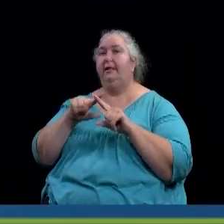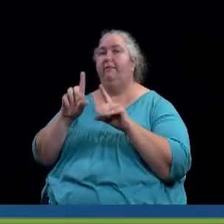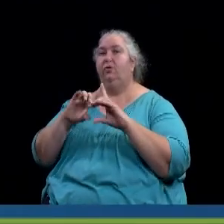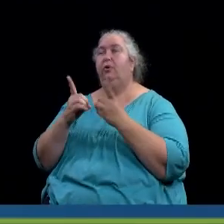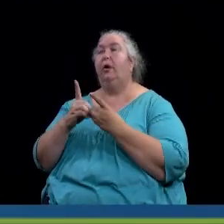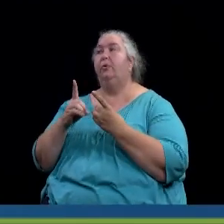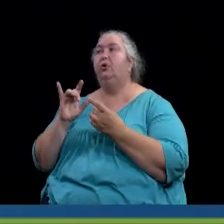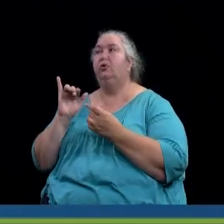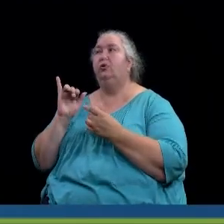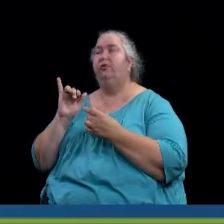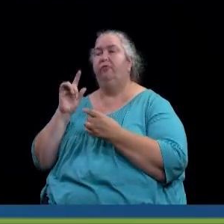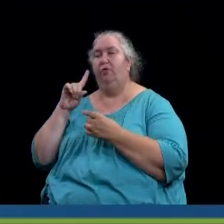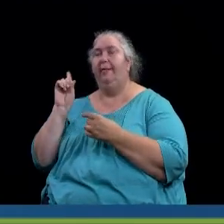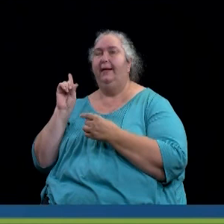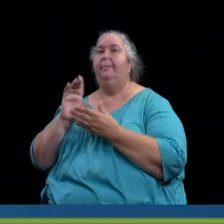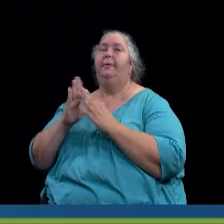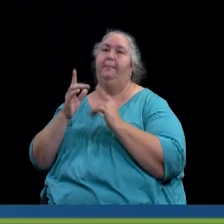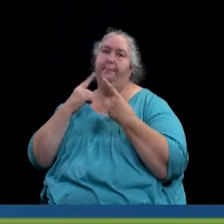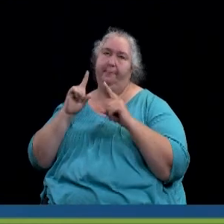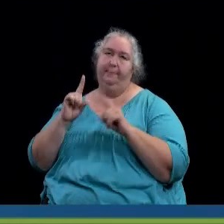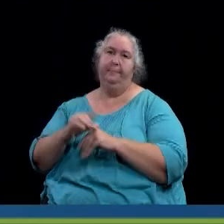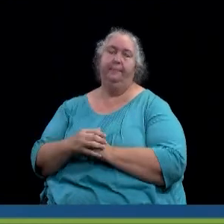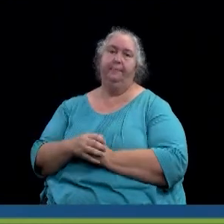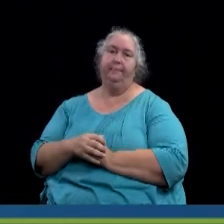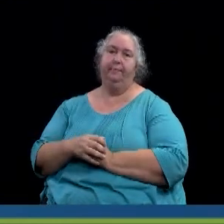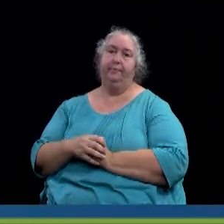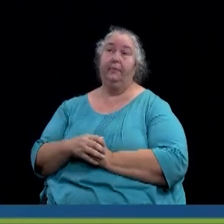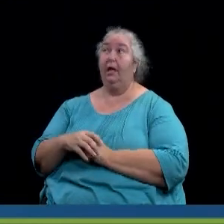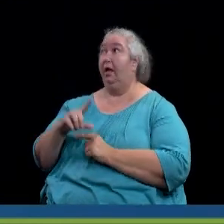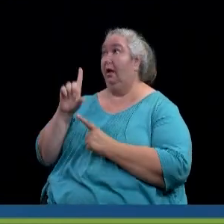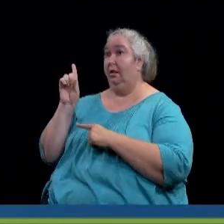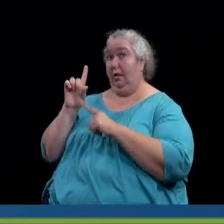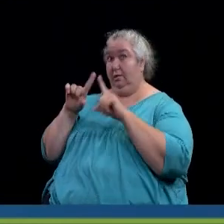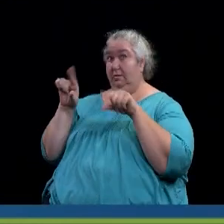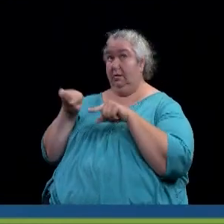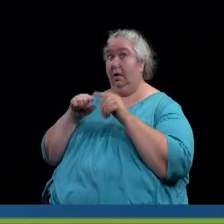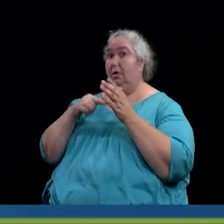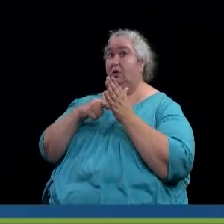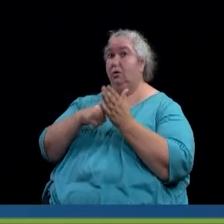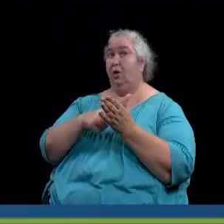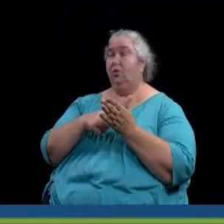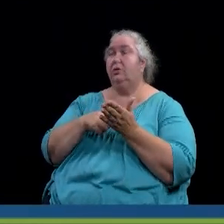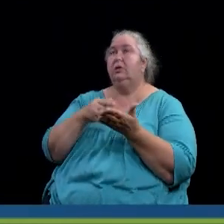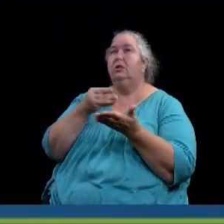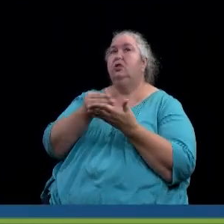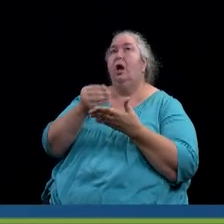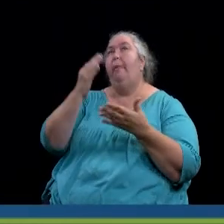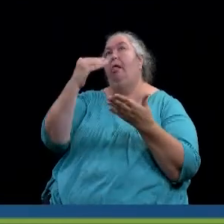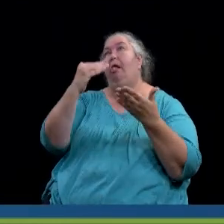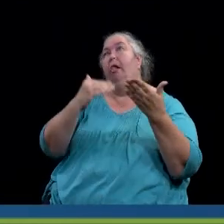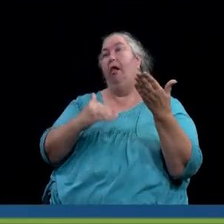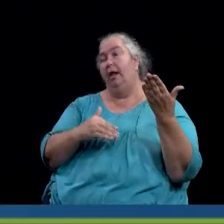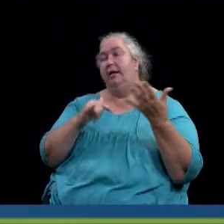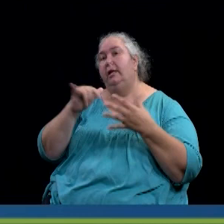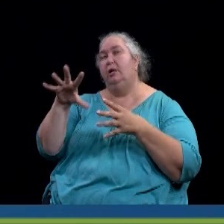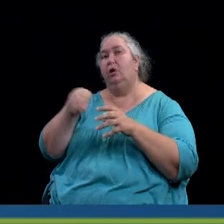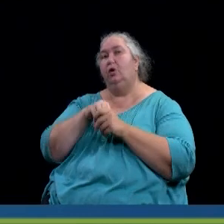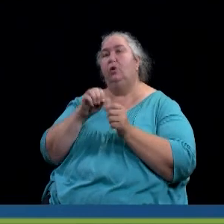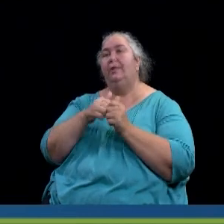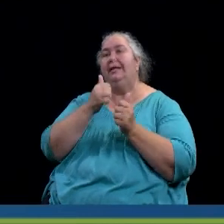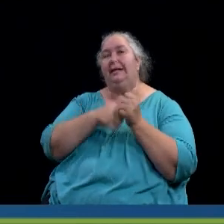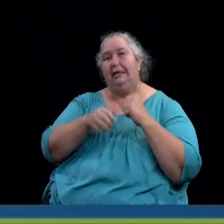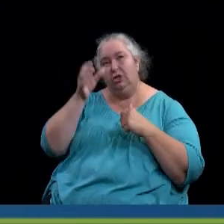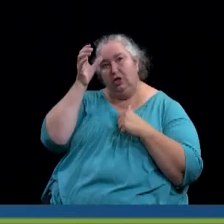This slide demonstrates a shopping list of amenities that shall be included with each concept. Biggest difference between the packages is